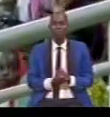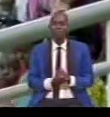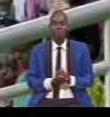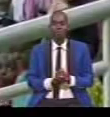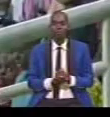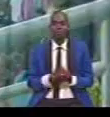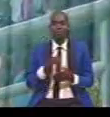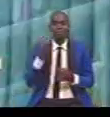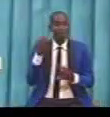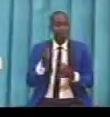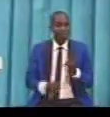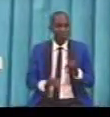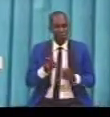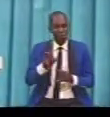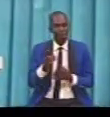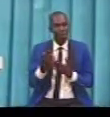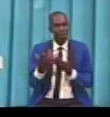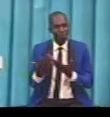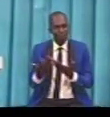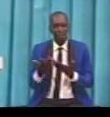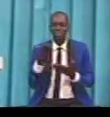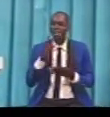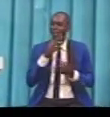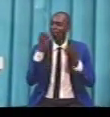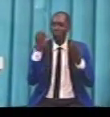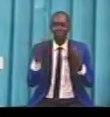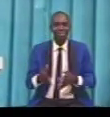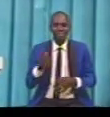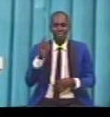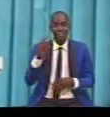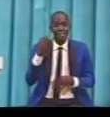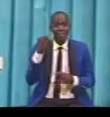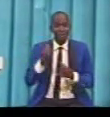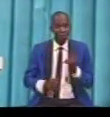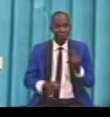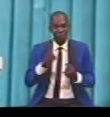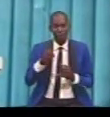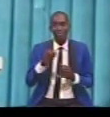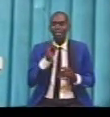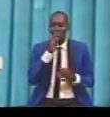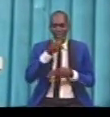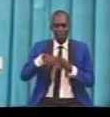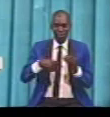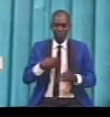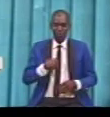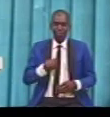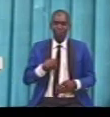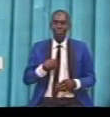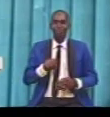The final one, because of the limitation of time, there are so many. The final one has to do with me.